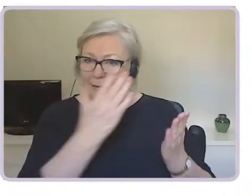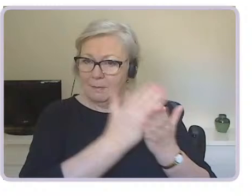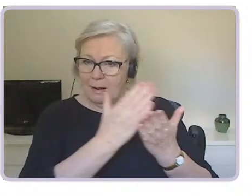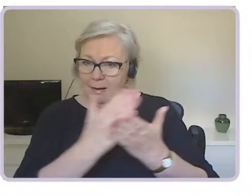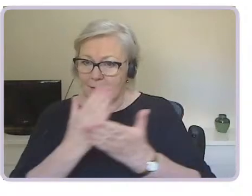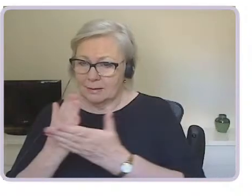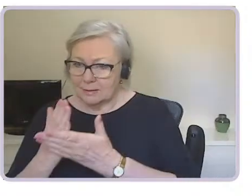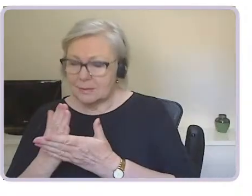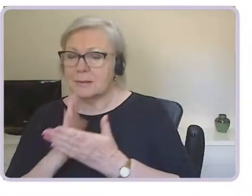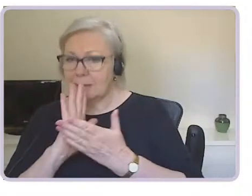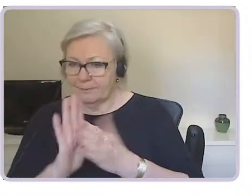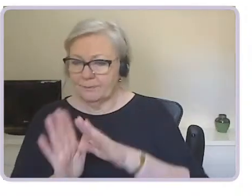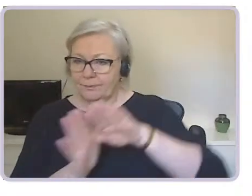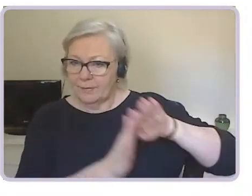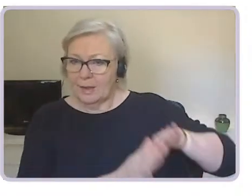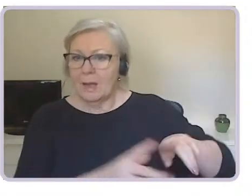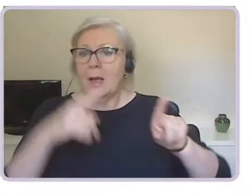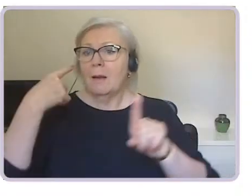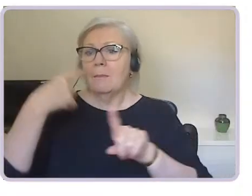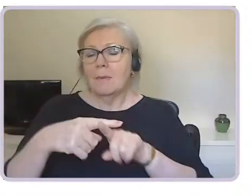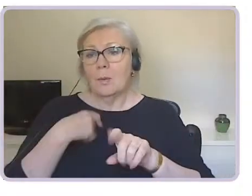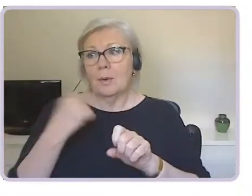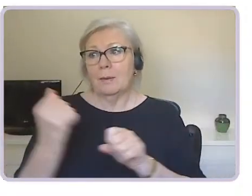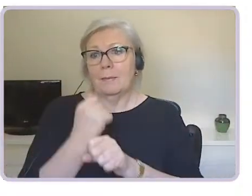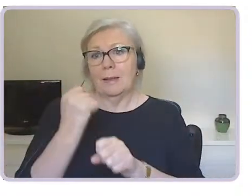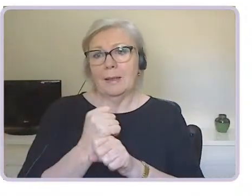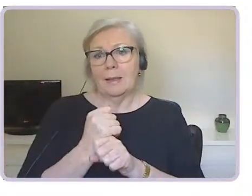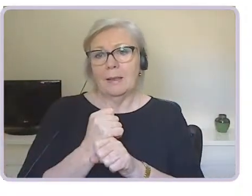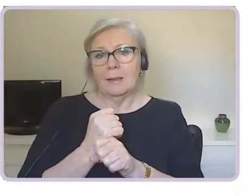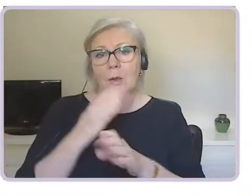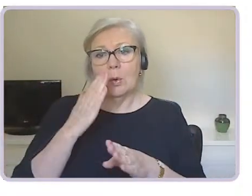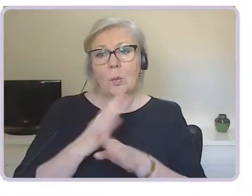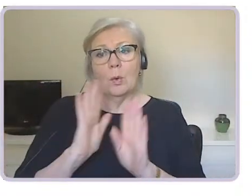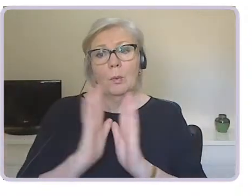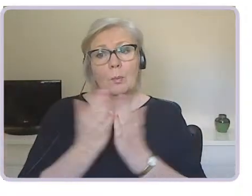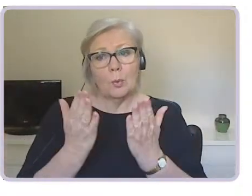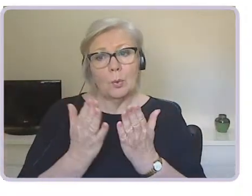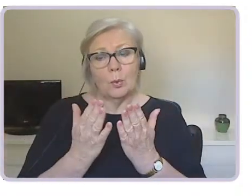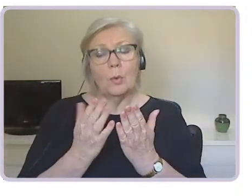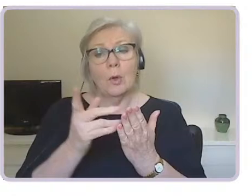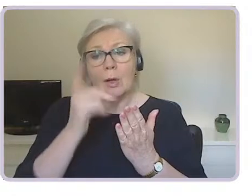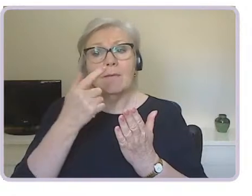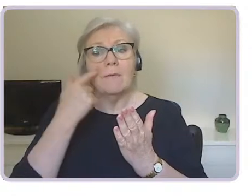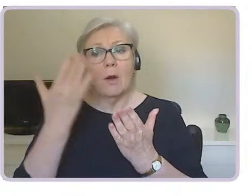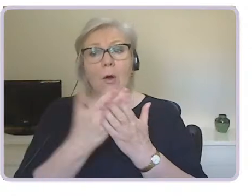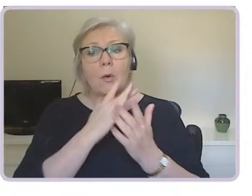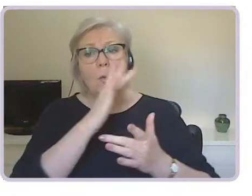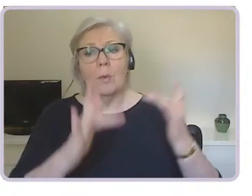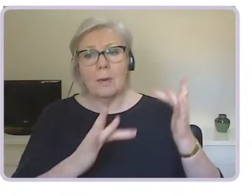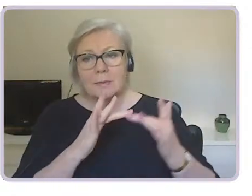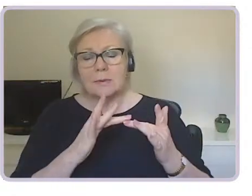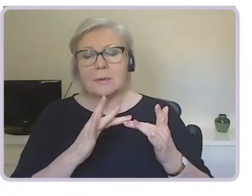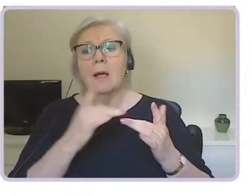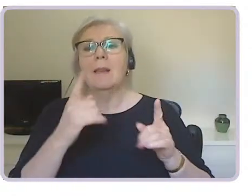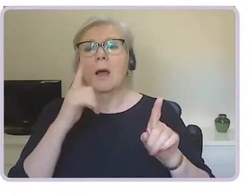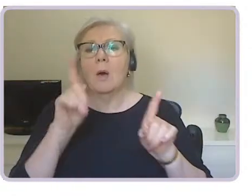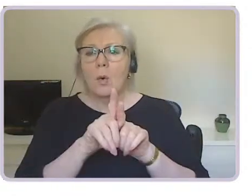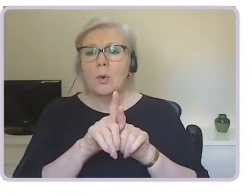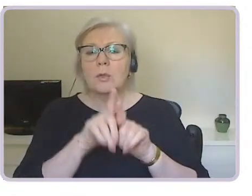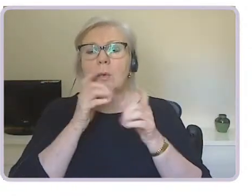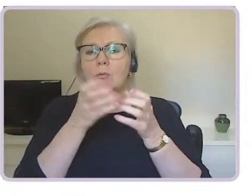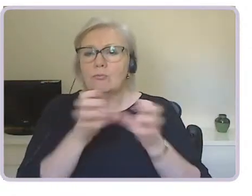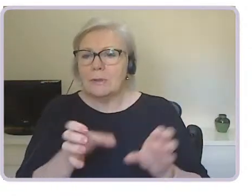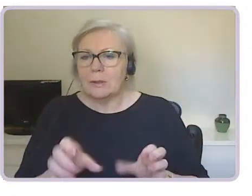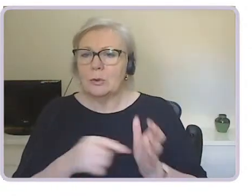is the workbook that we've just produced with these peer leaders, also available on our website, which breaks it down in 4 conversations. And